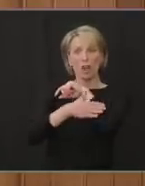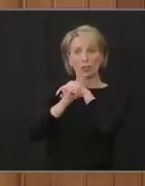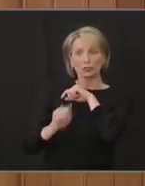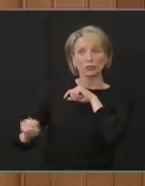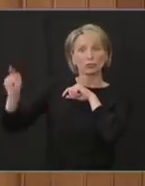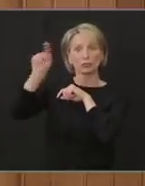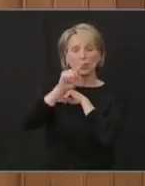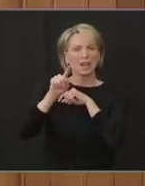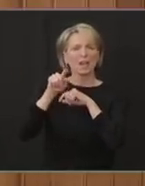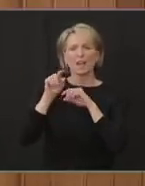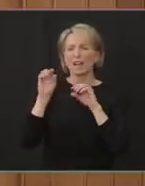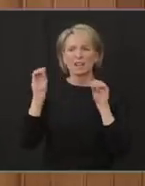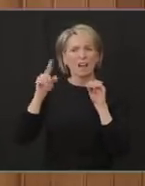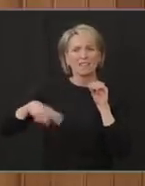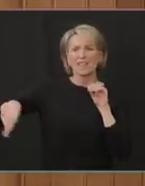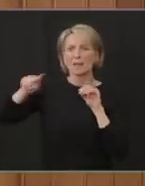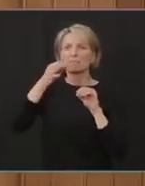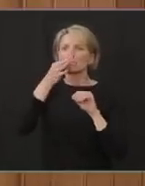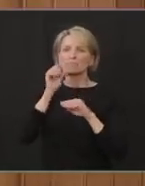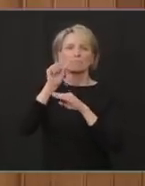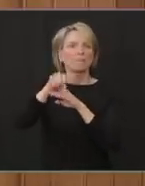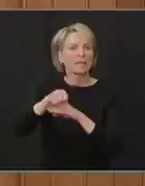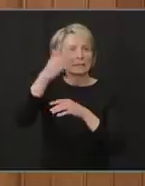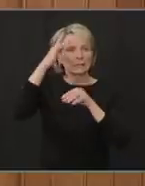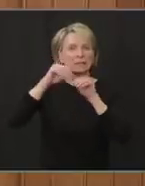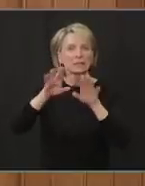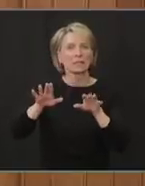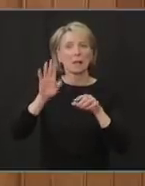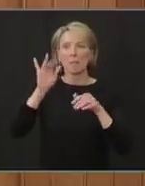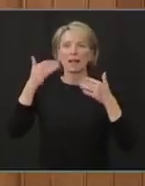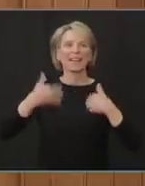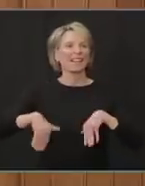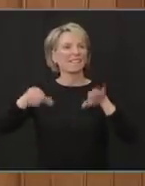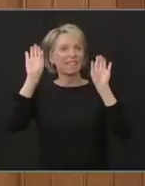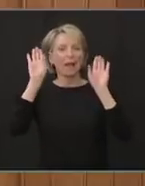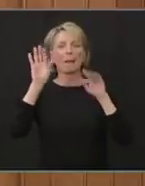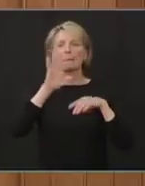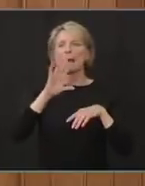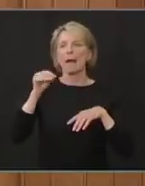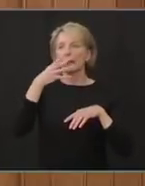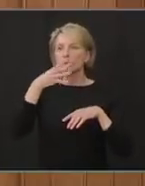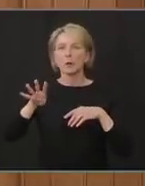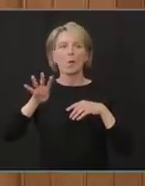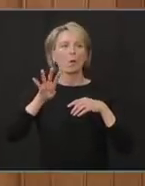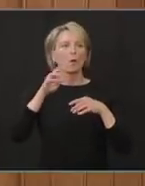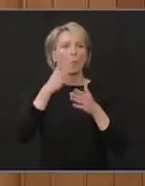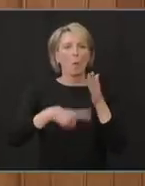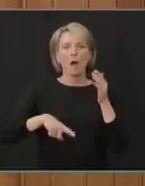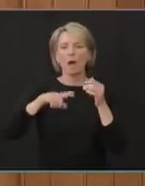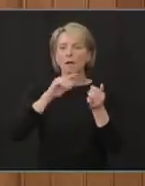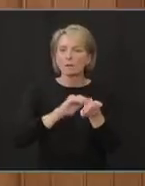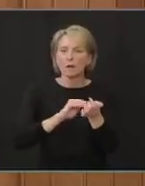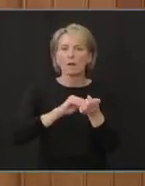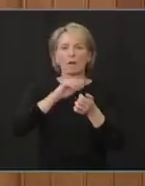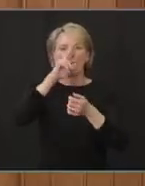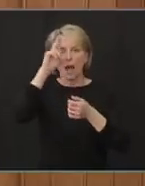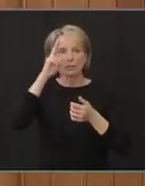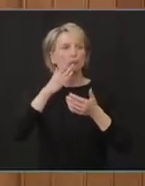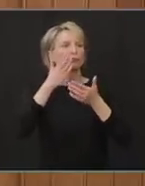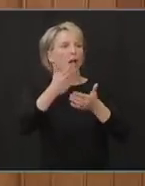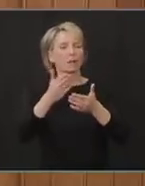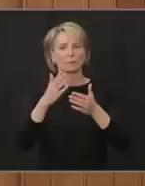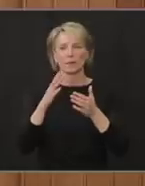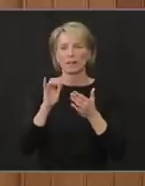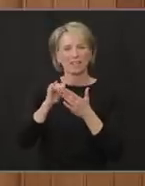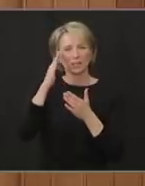up on emergency authority and social distancing. And so we just have to understand